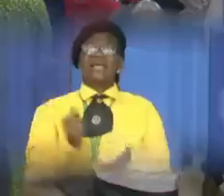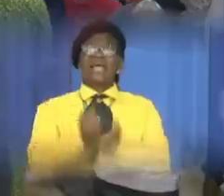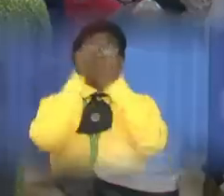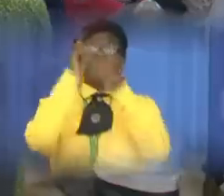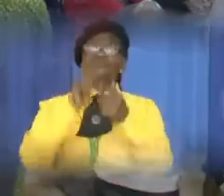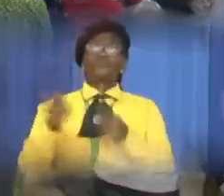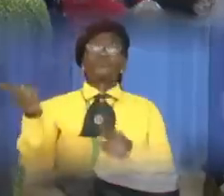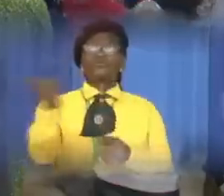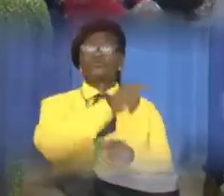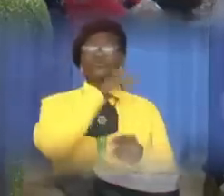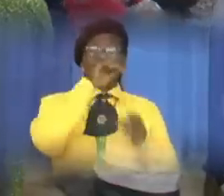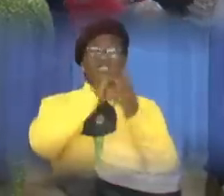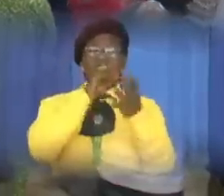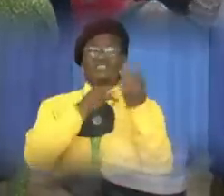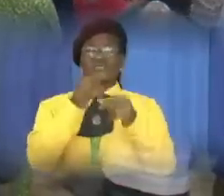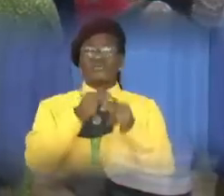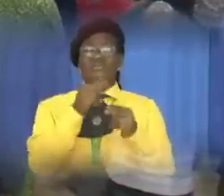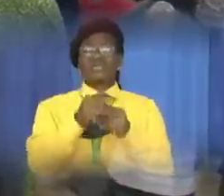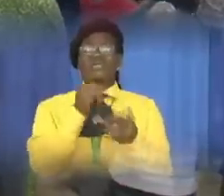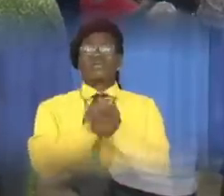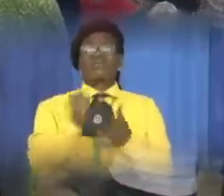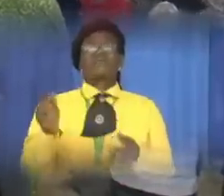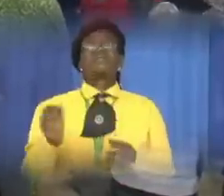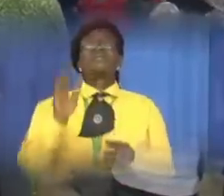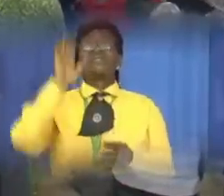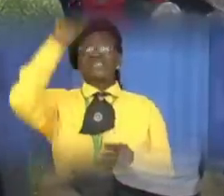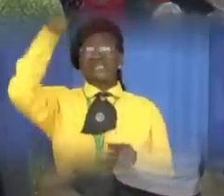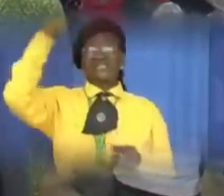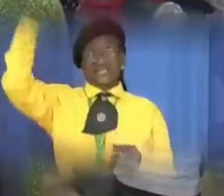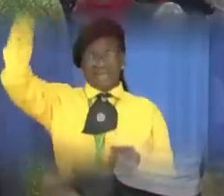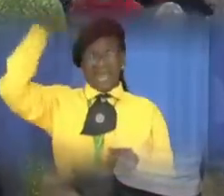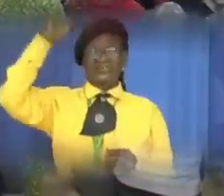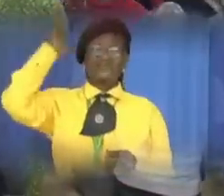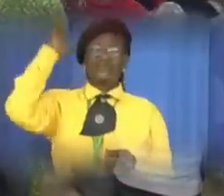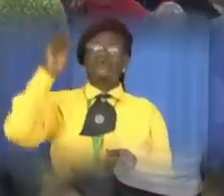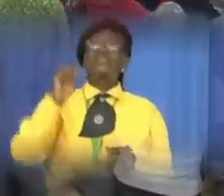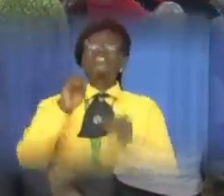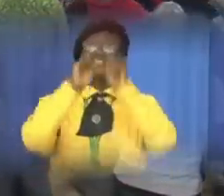His light will shine on your blind spot.